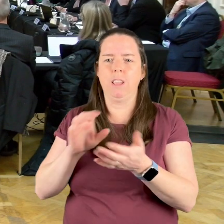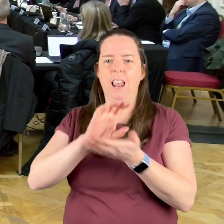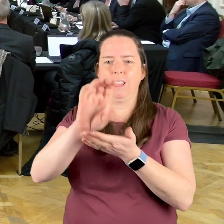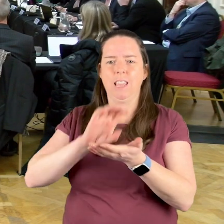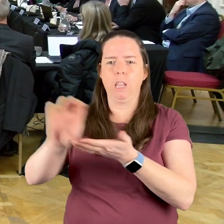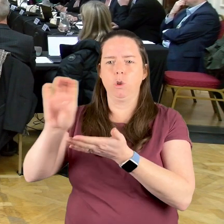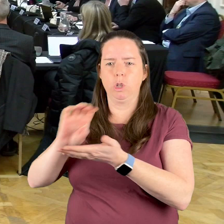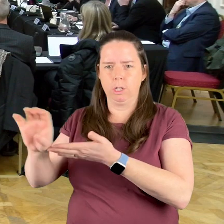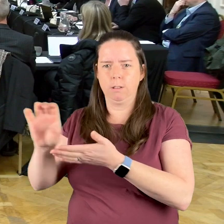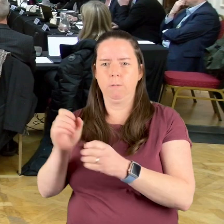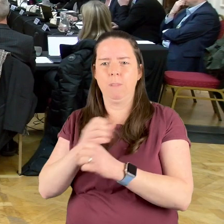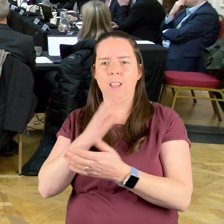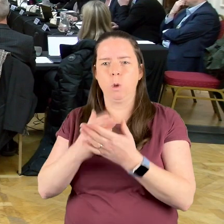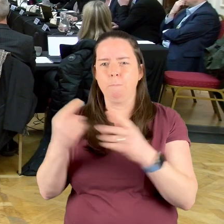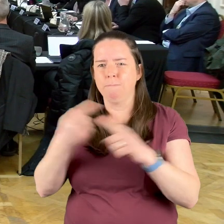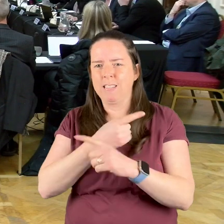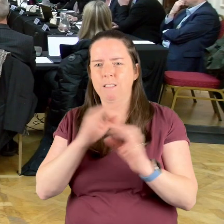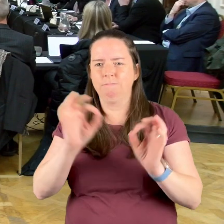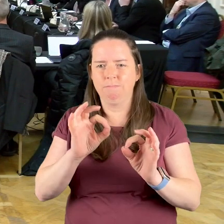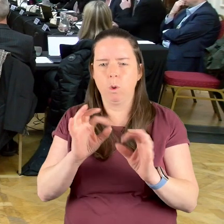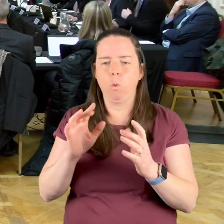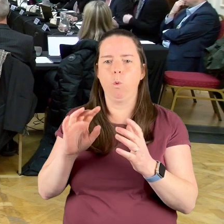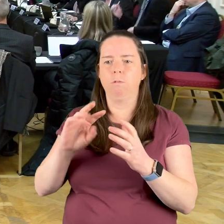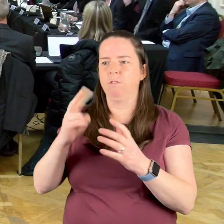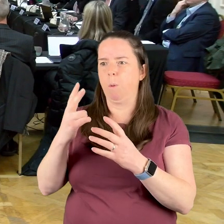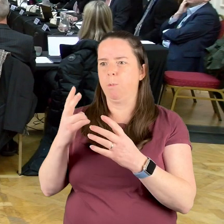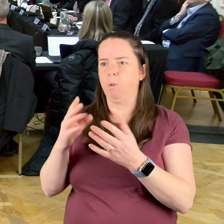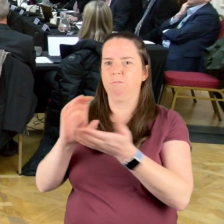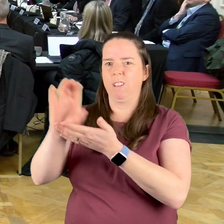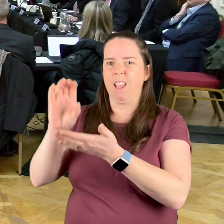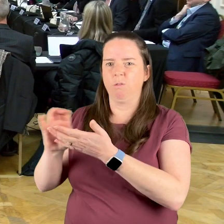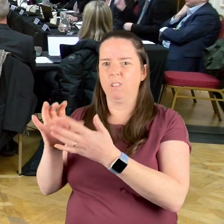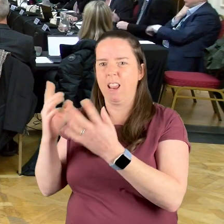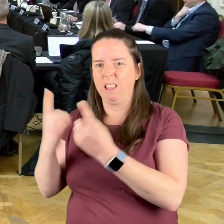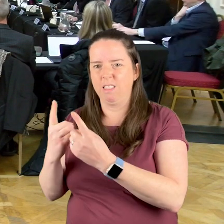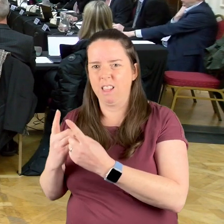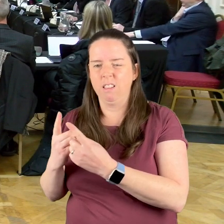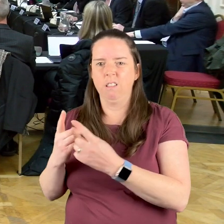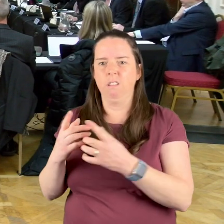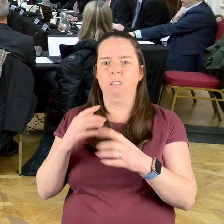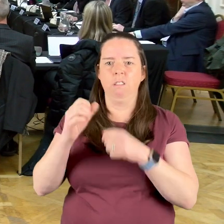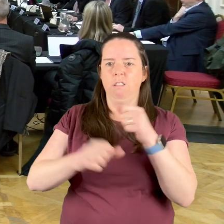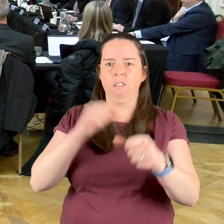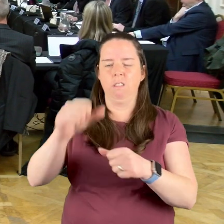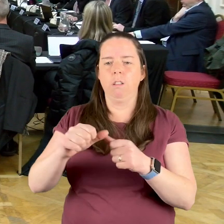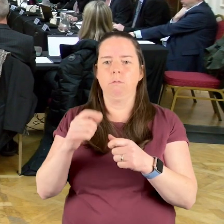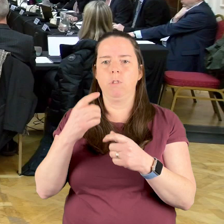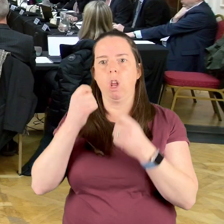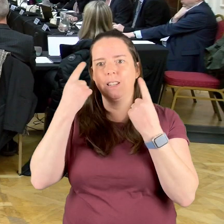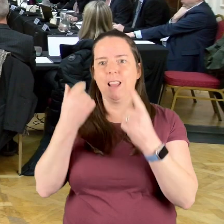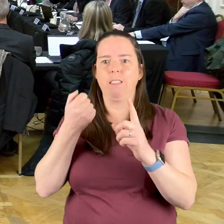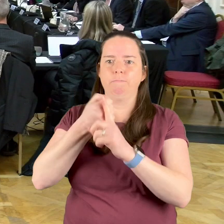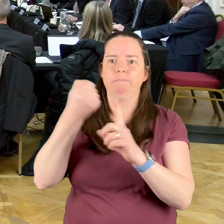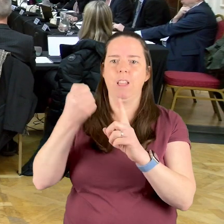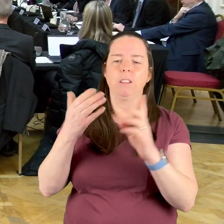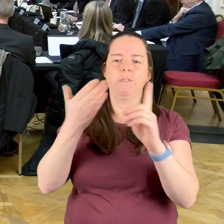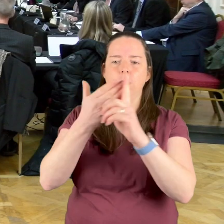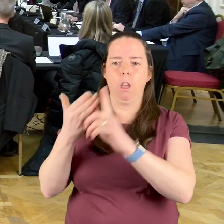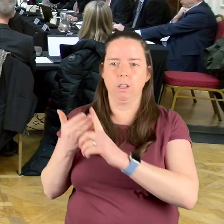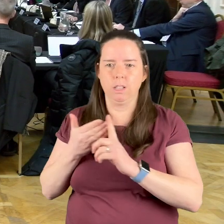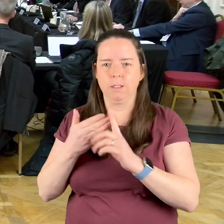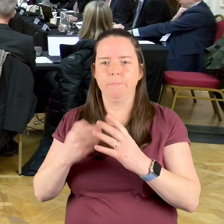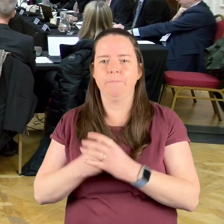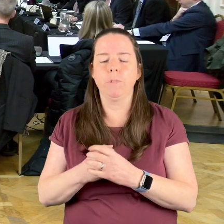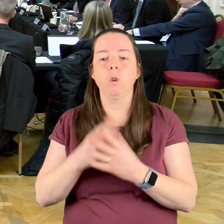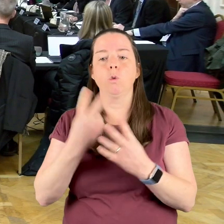miss anything or double count anything in going through that process, and that we understand the impacts of the targets that we're being given. So just